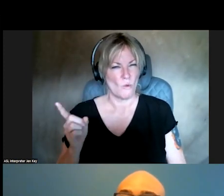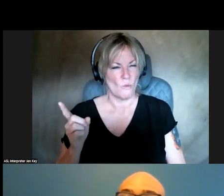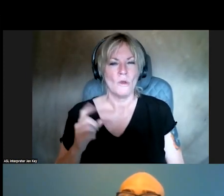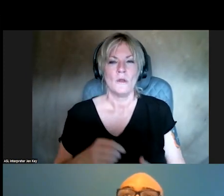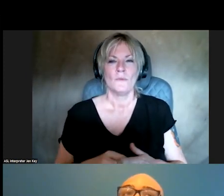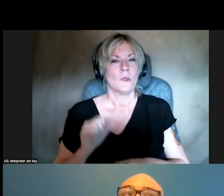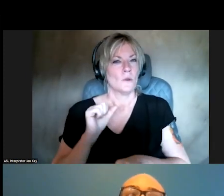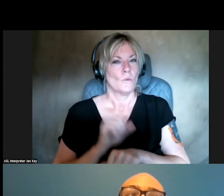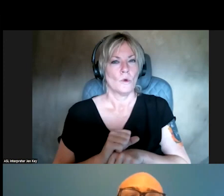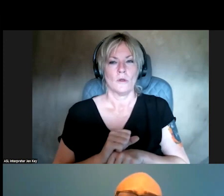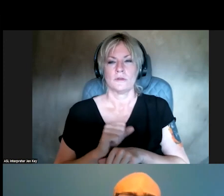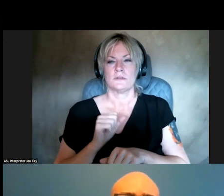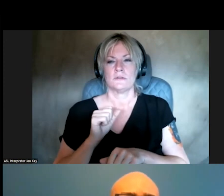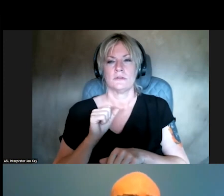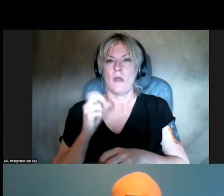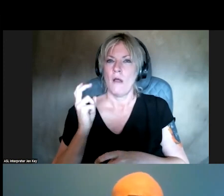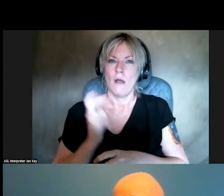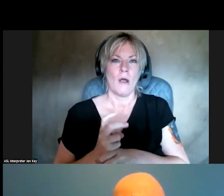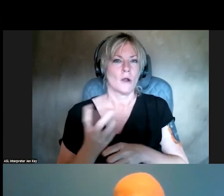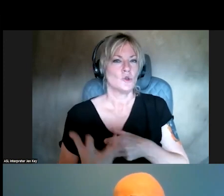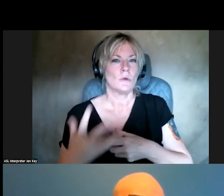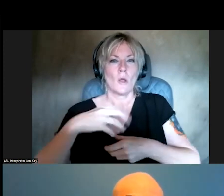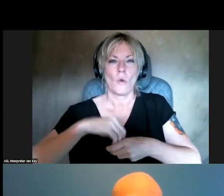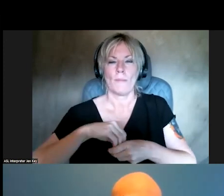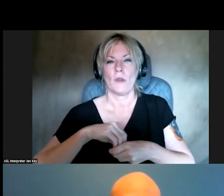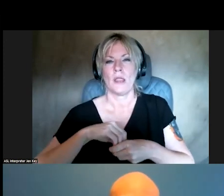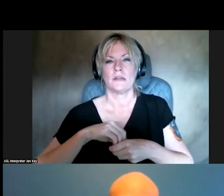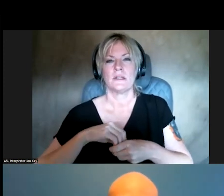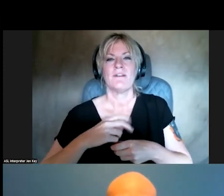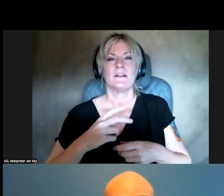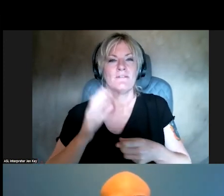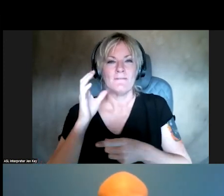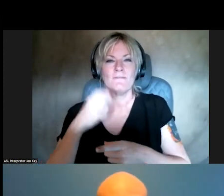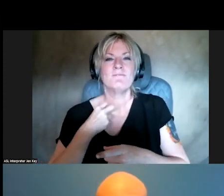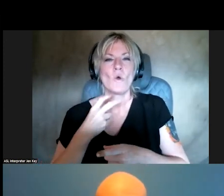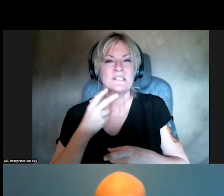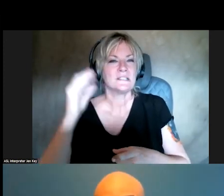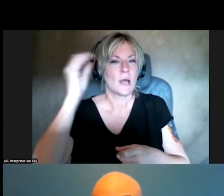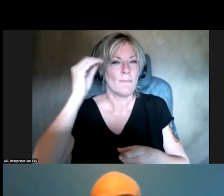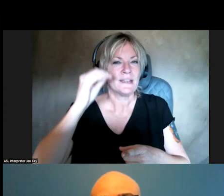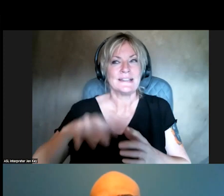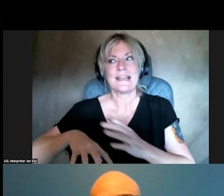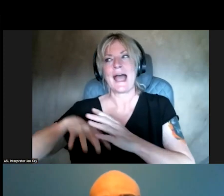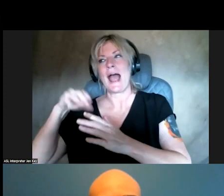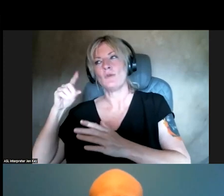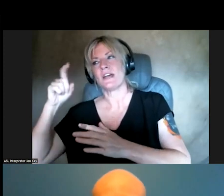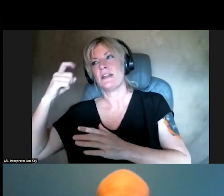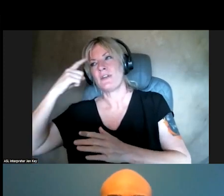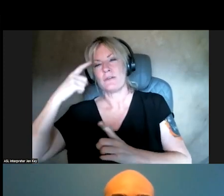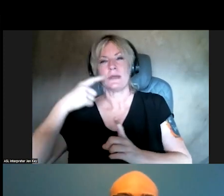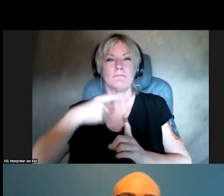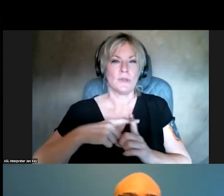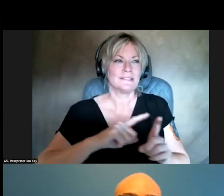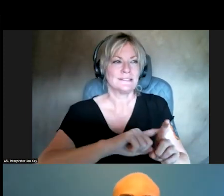We worked really hard to incorporate voices outside of government as well. This is a different kind of process than